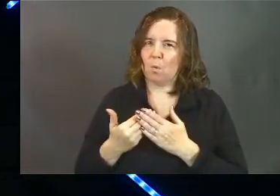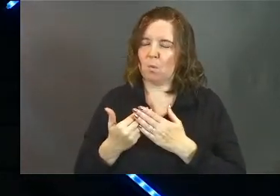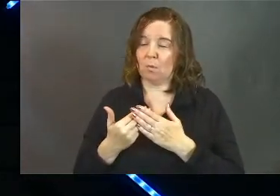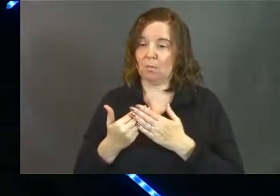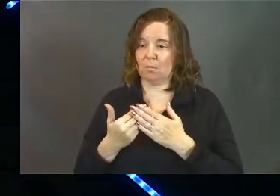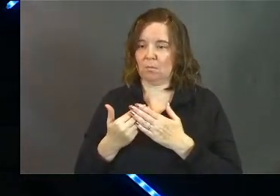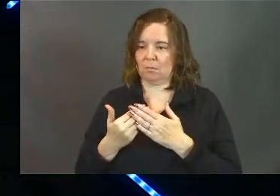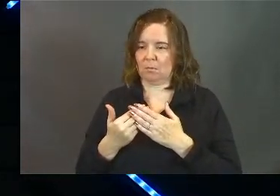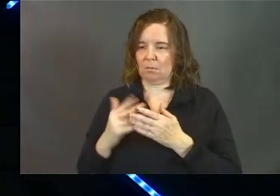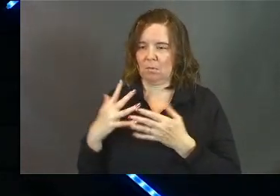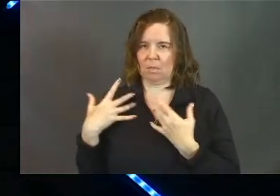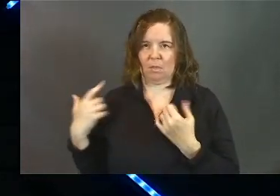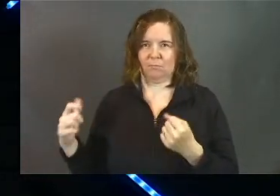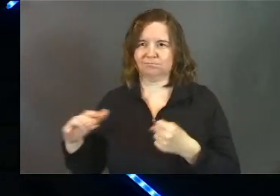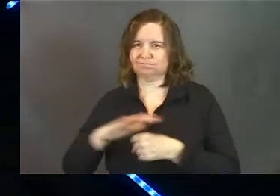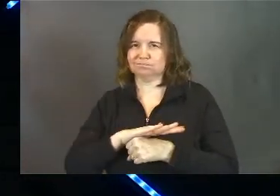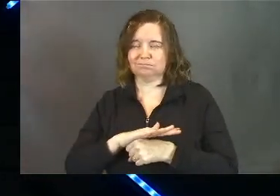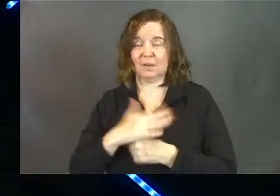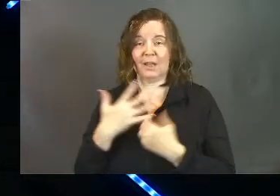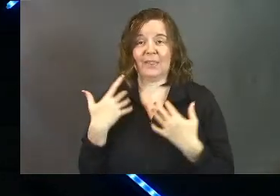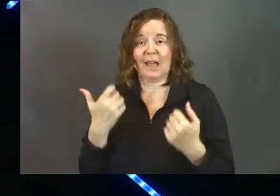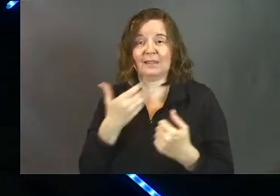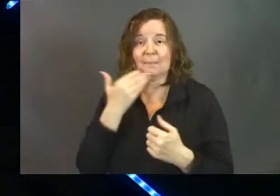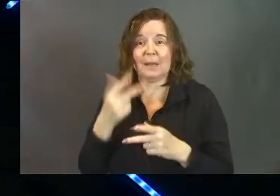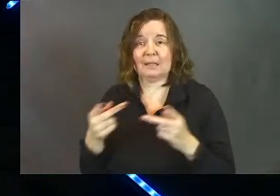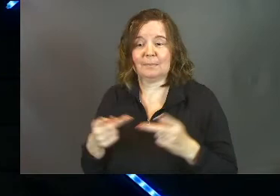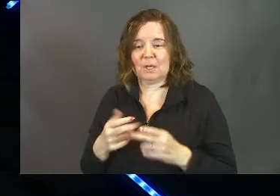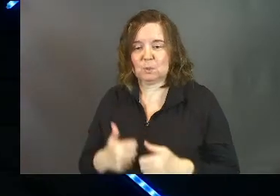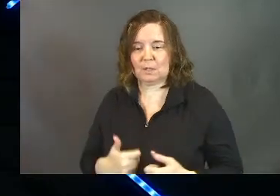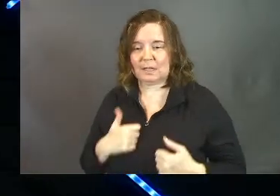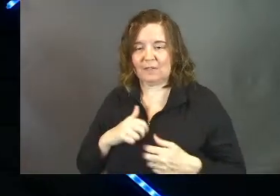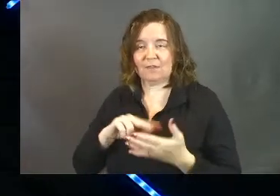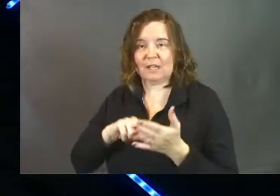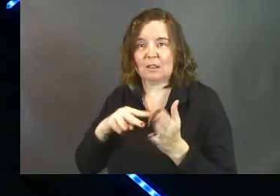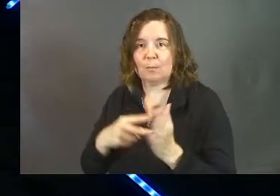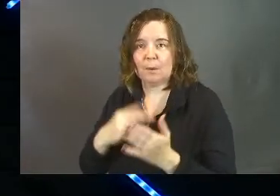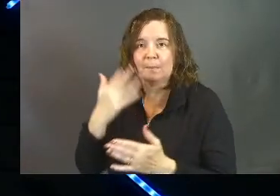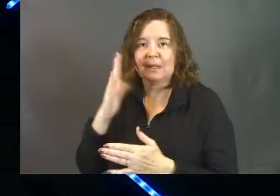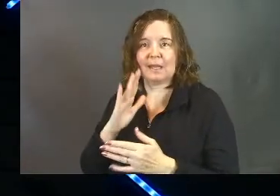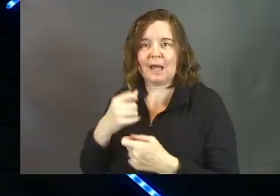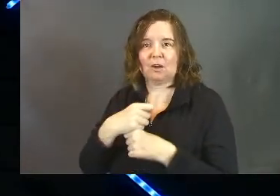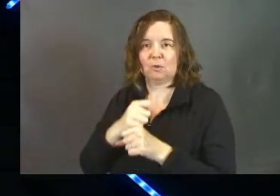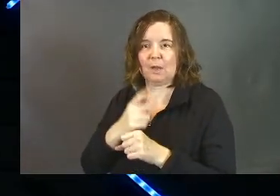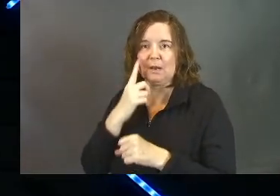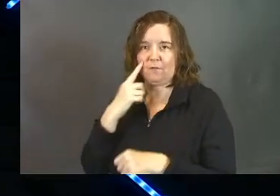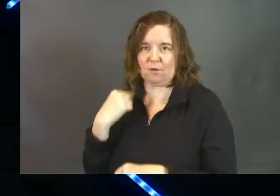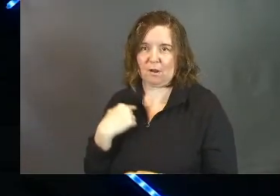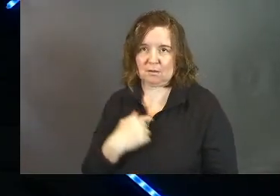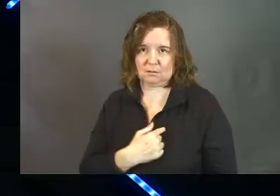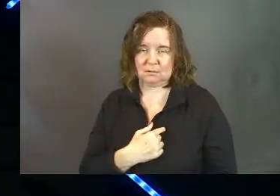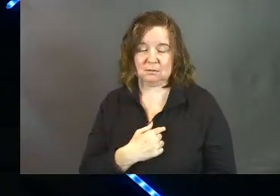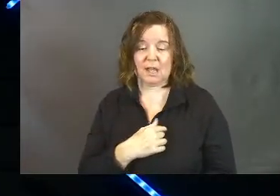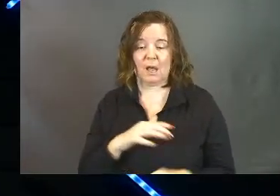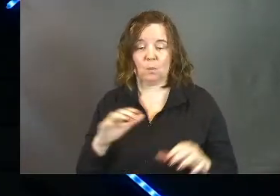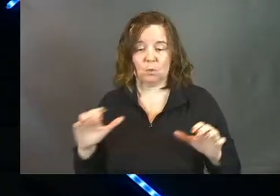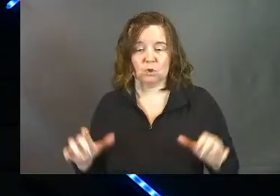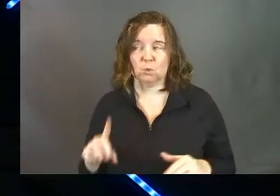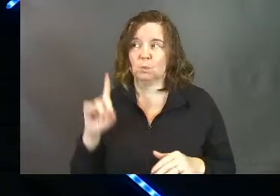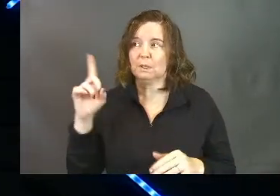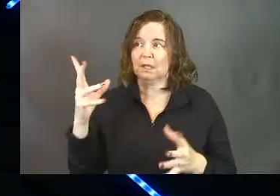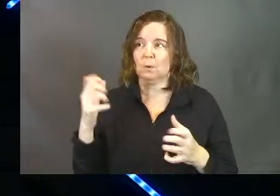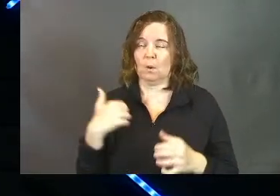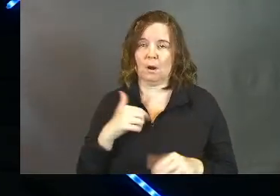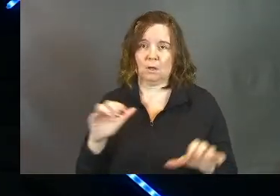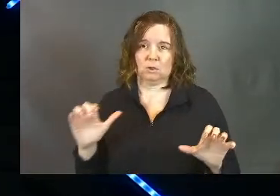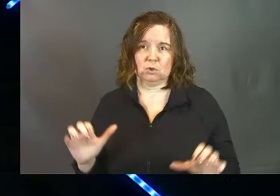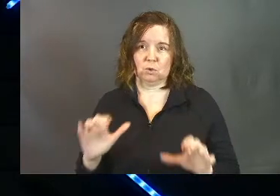The healthiest, best place that you and I can be is when we're living in the purpose that God created for us. When we're doing what he wanted us